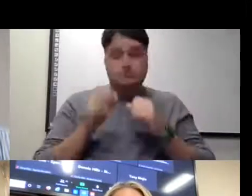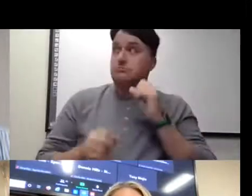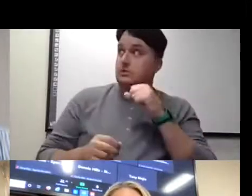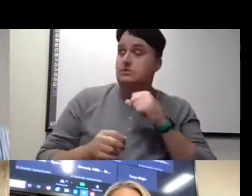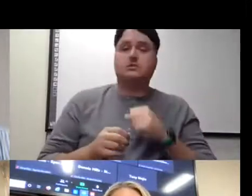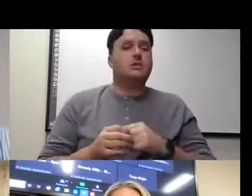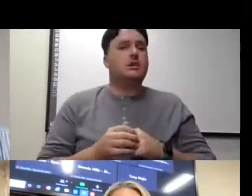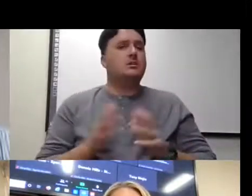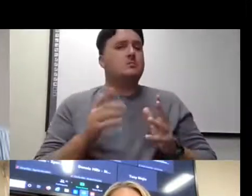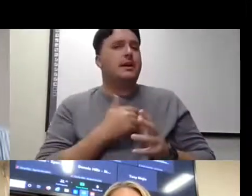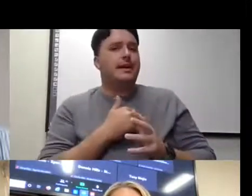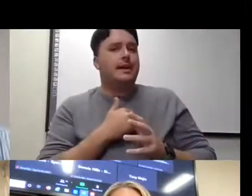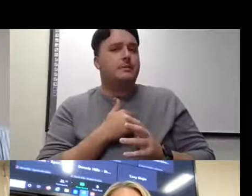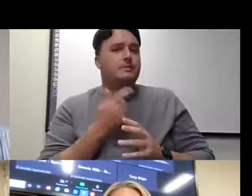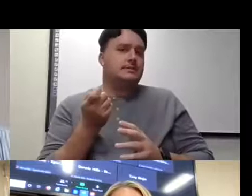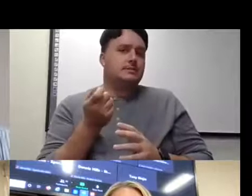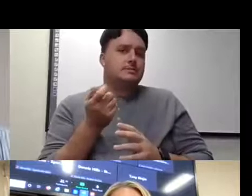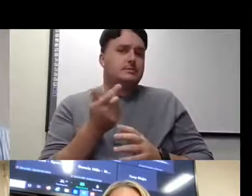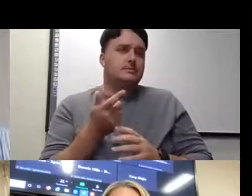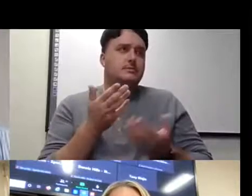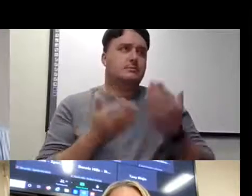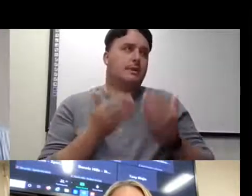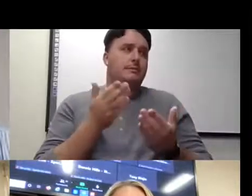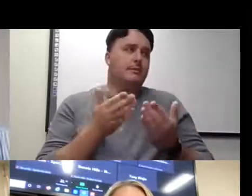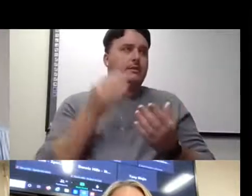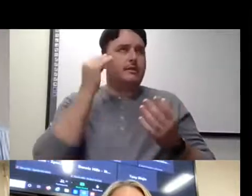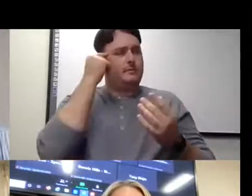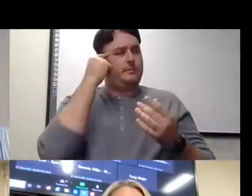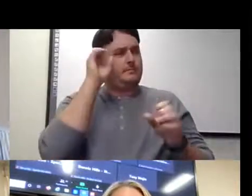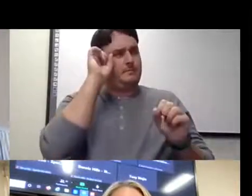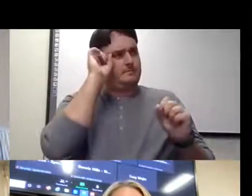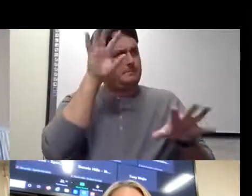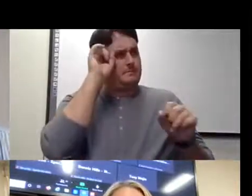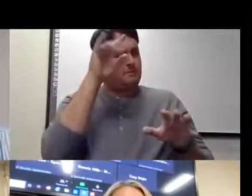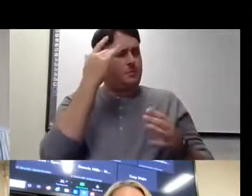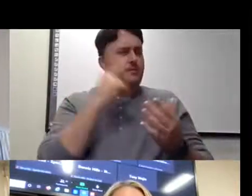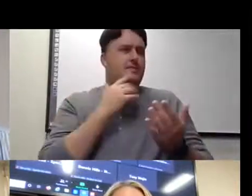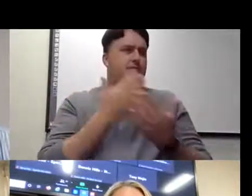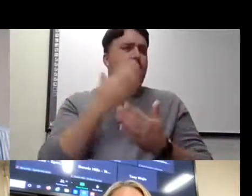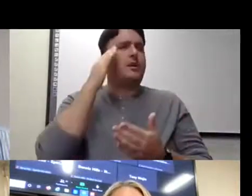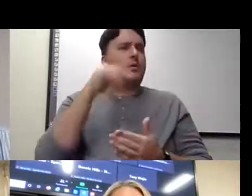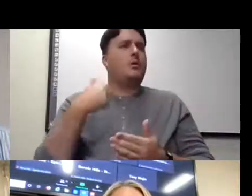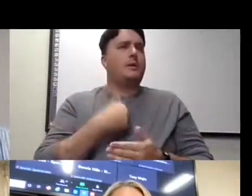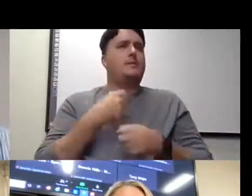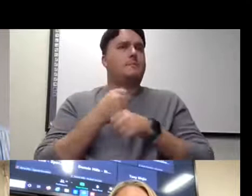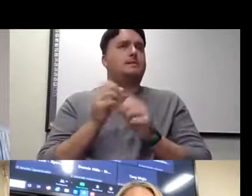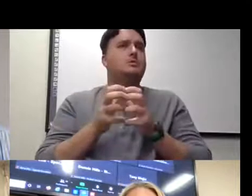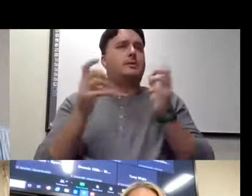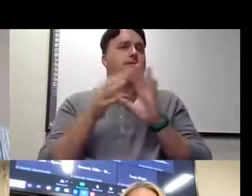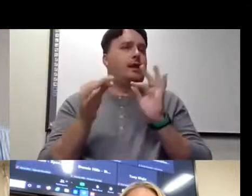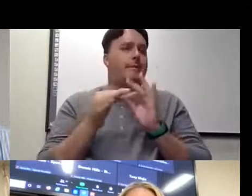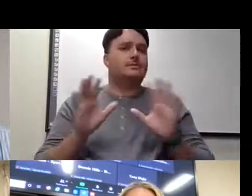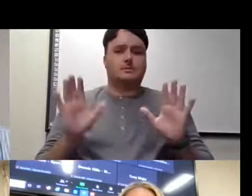Yeah, no, I mean, I was just kind of, I maybe just like kind of pondering out loud about just the fact that I know that we've already, maybe it's more of a comment. So maybe